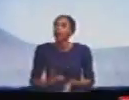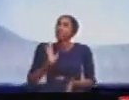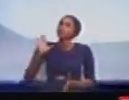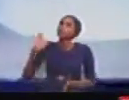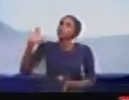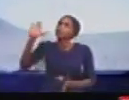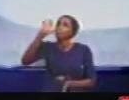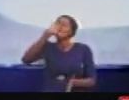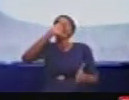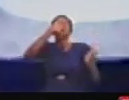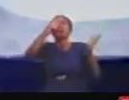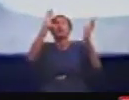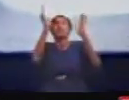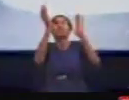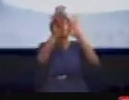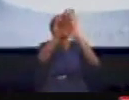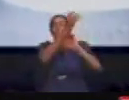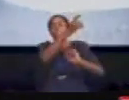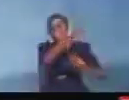hope. Your